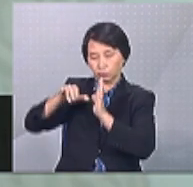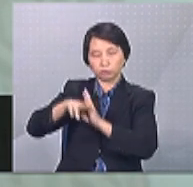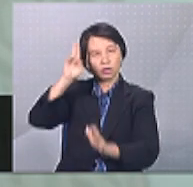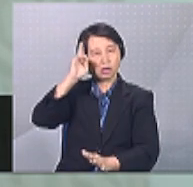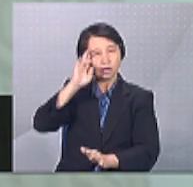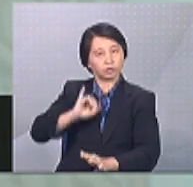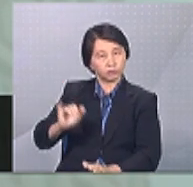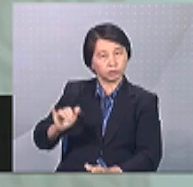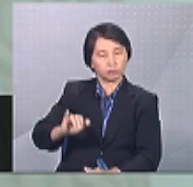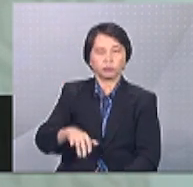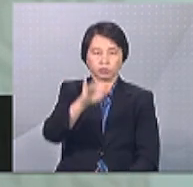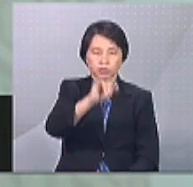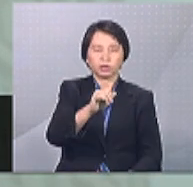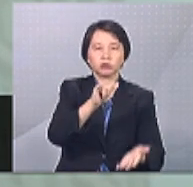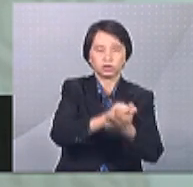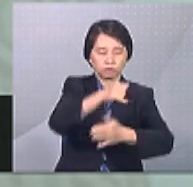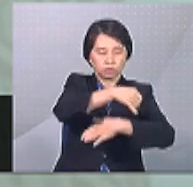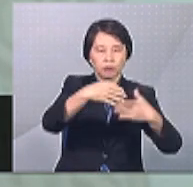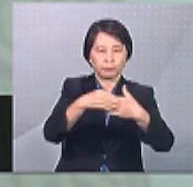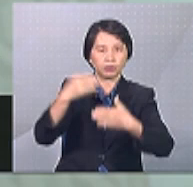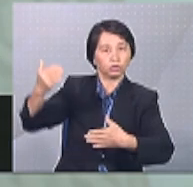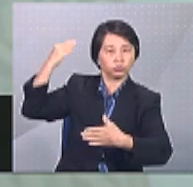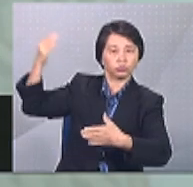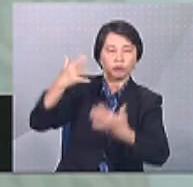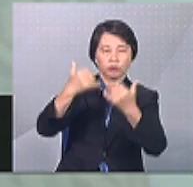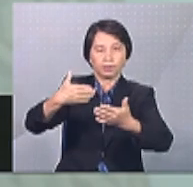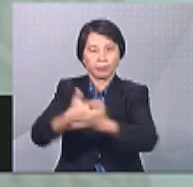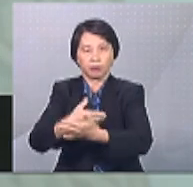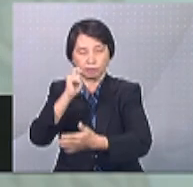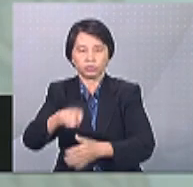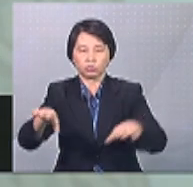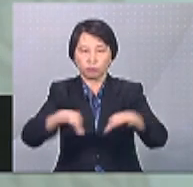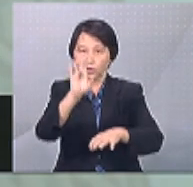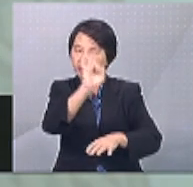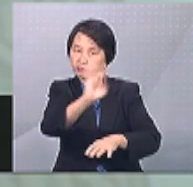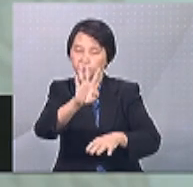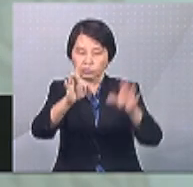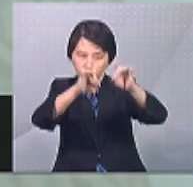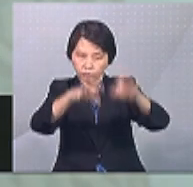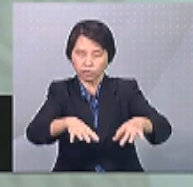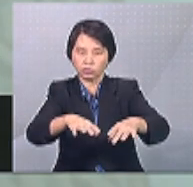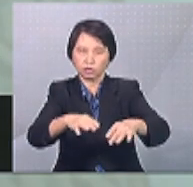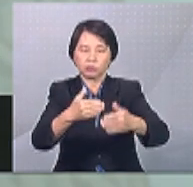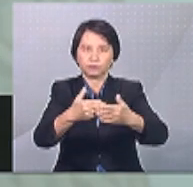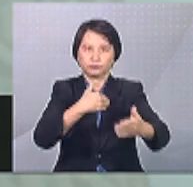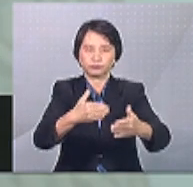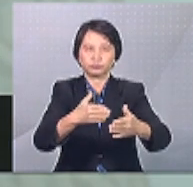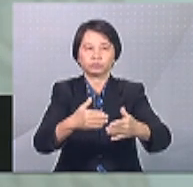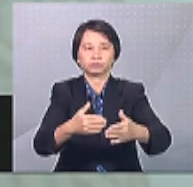That was our previous guidelines, but now new guidelines. Now you only need to do one test. That is upon discharge on the